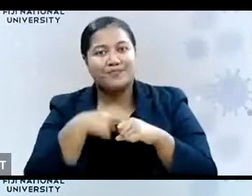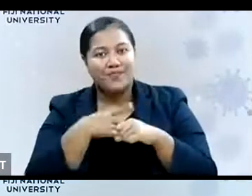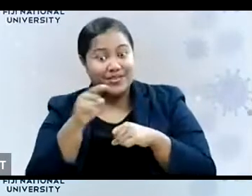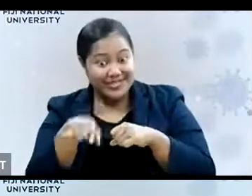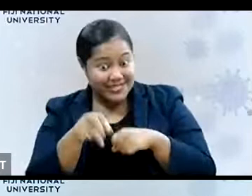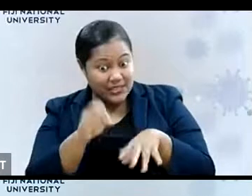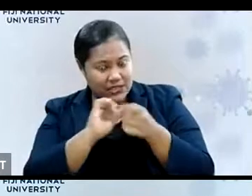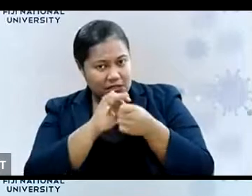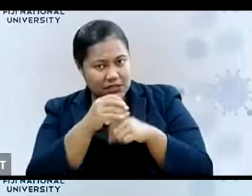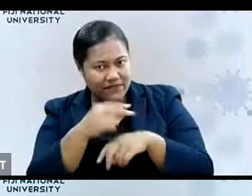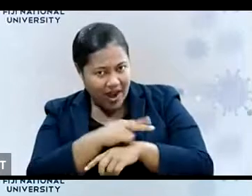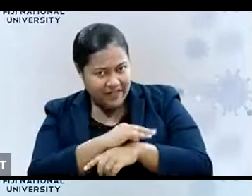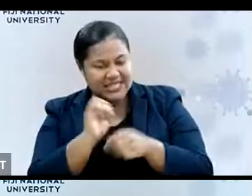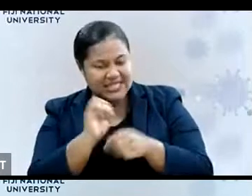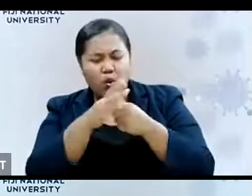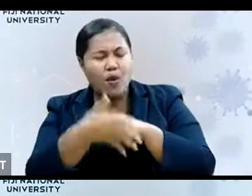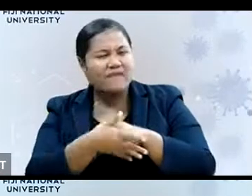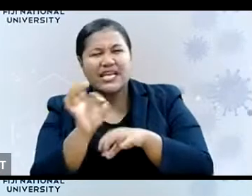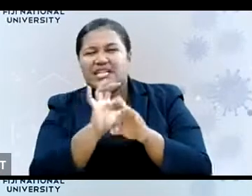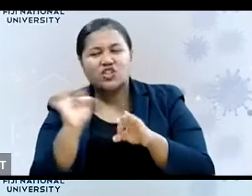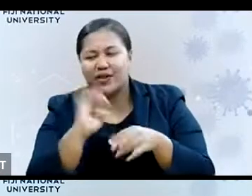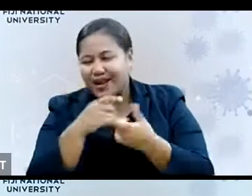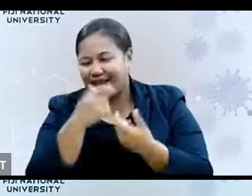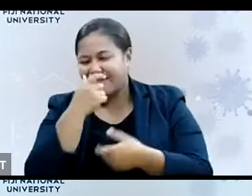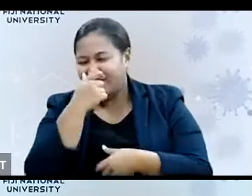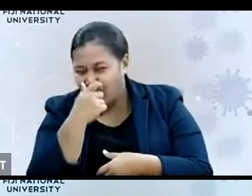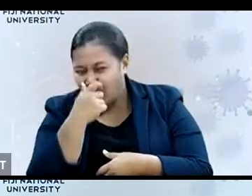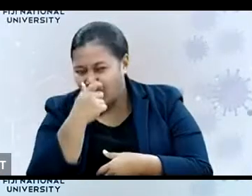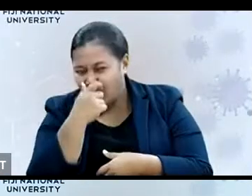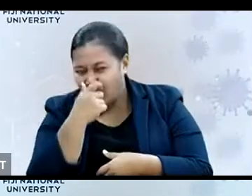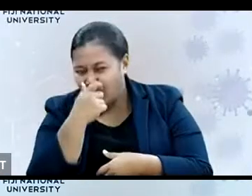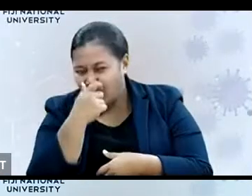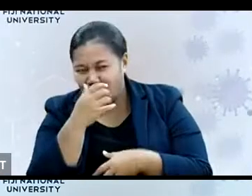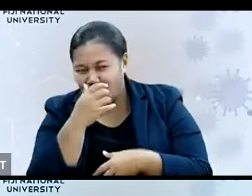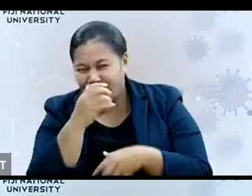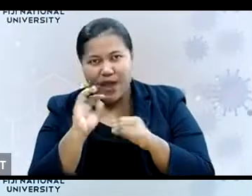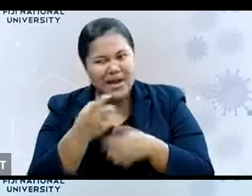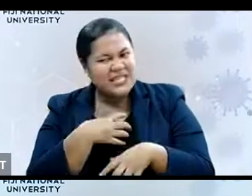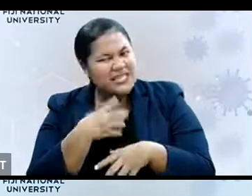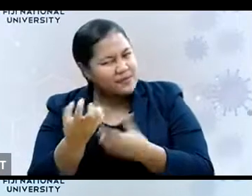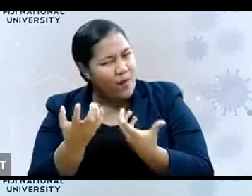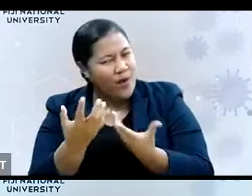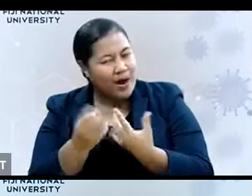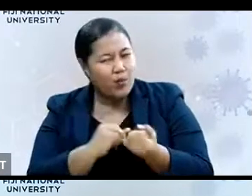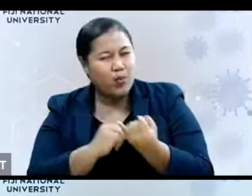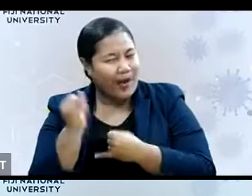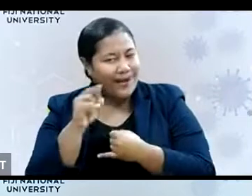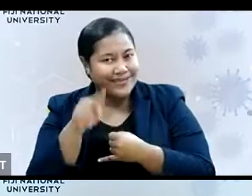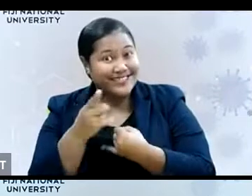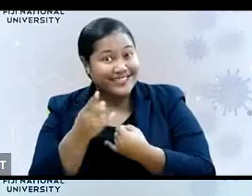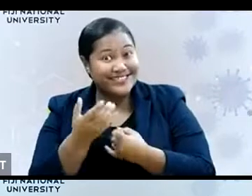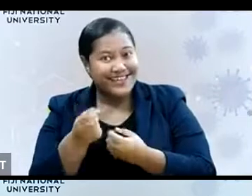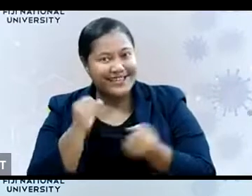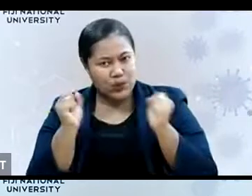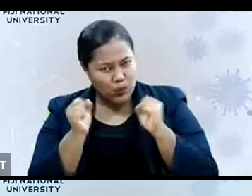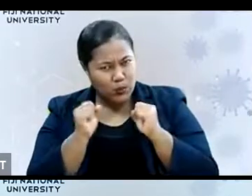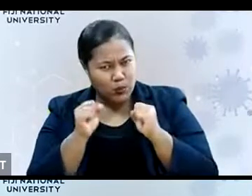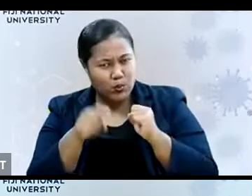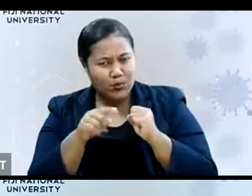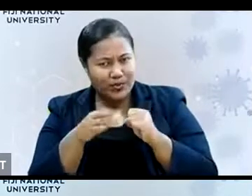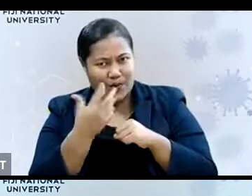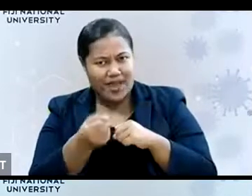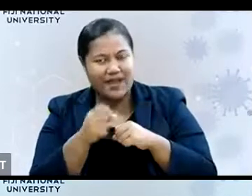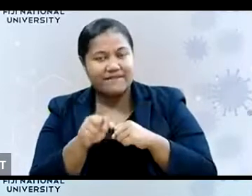not a flu, is more infectious than influenza, the common influenza that we have around. And it